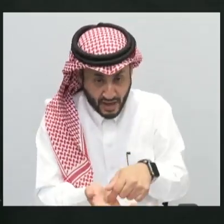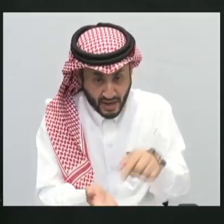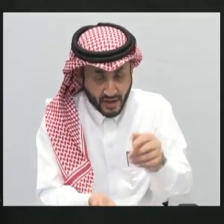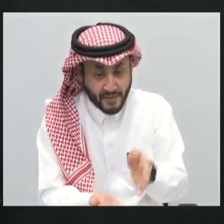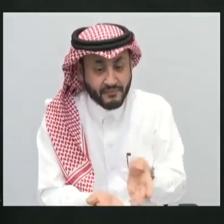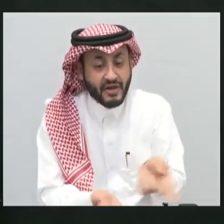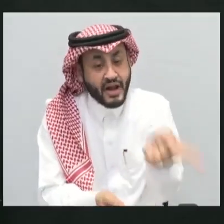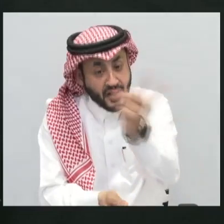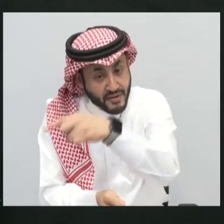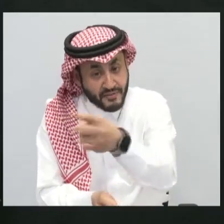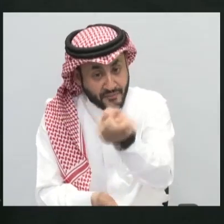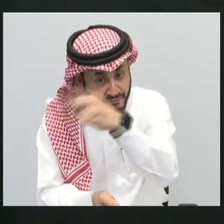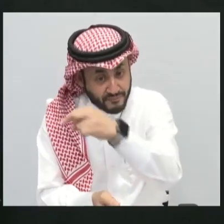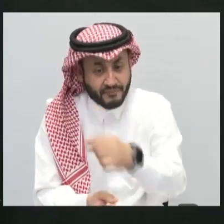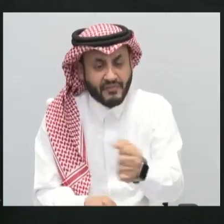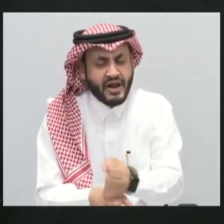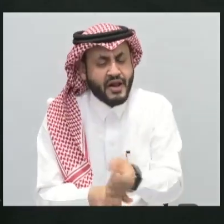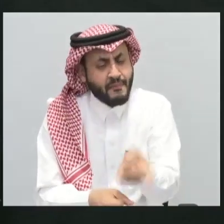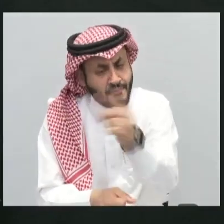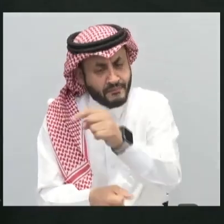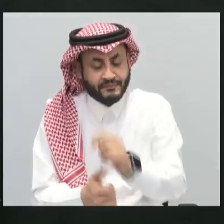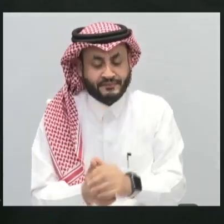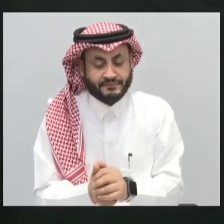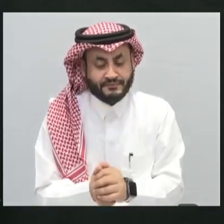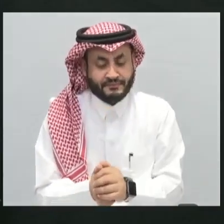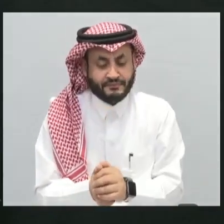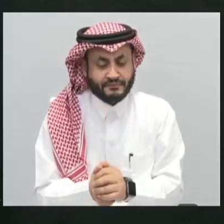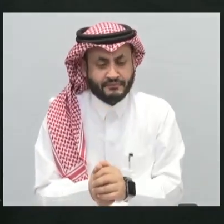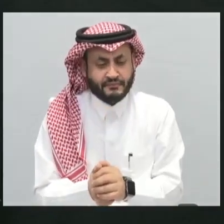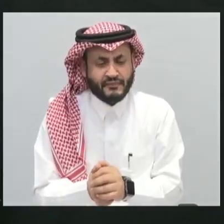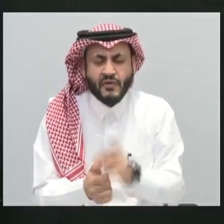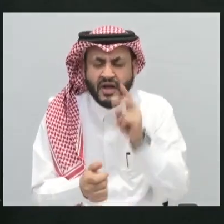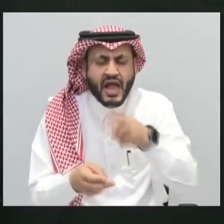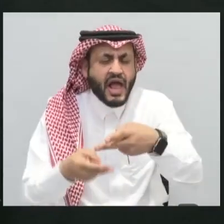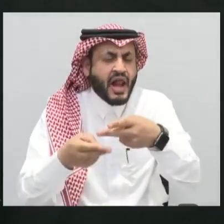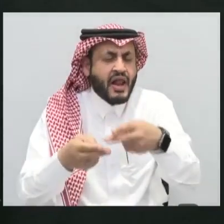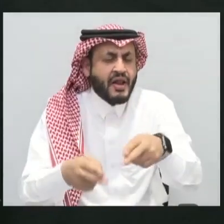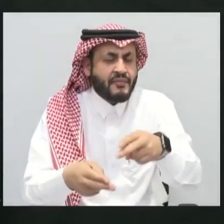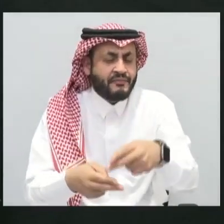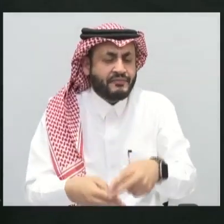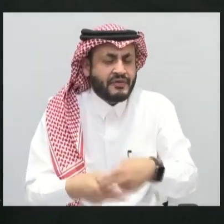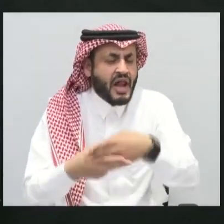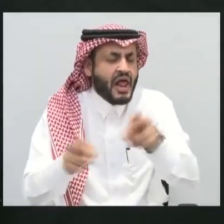that are certain and will happen in the future. And how can we differentiate between